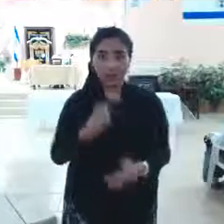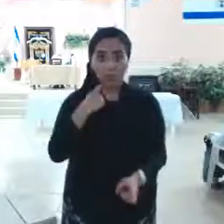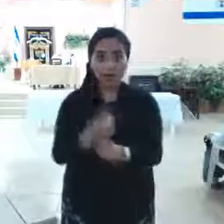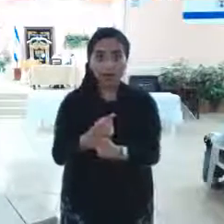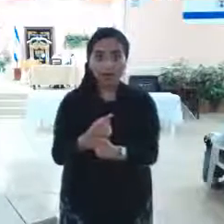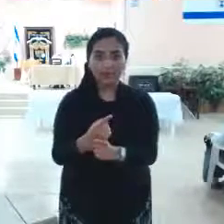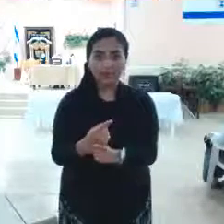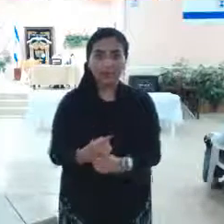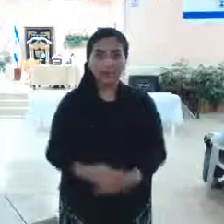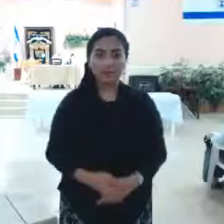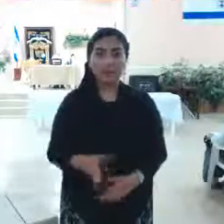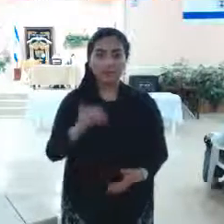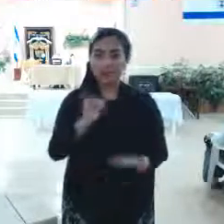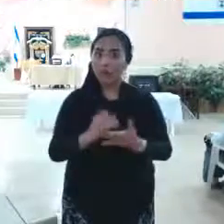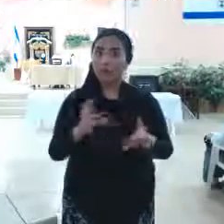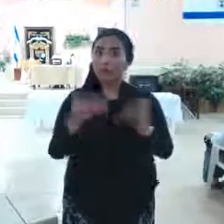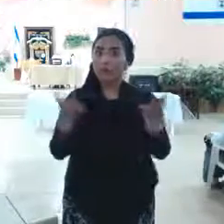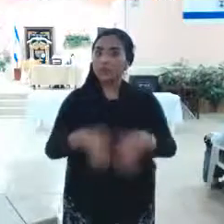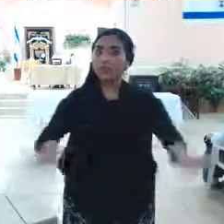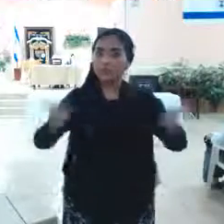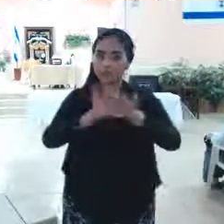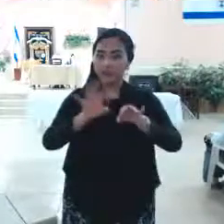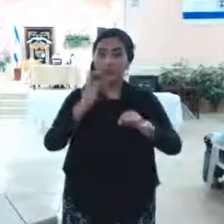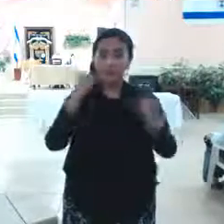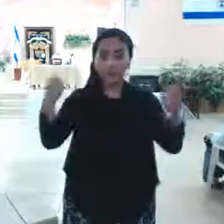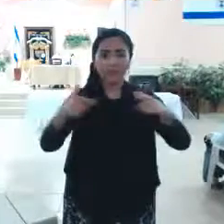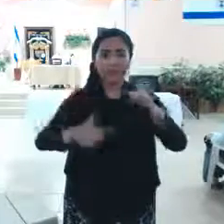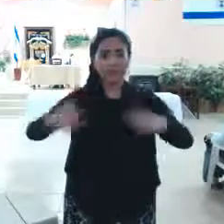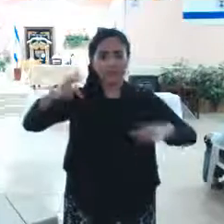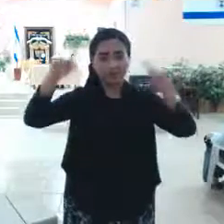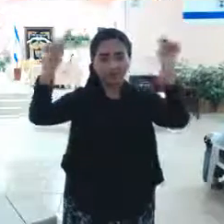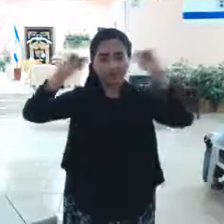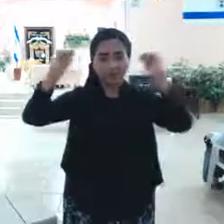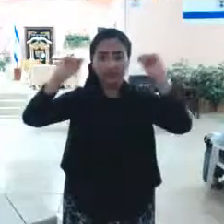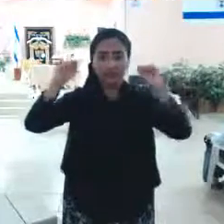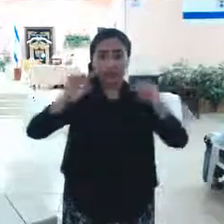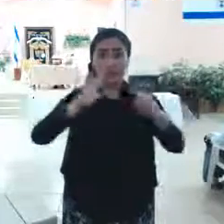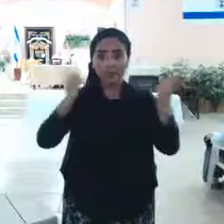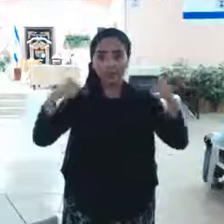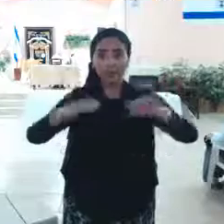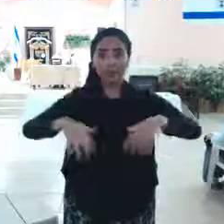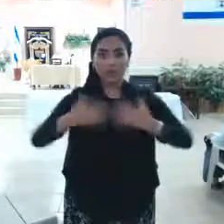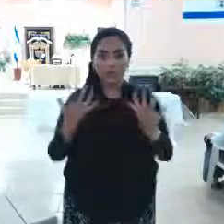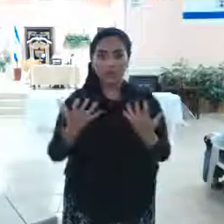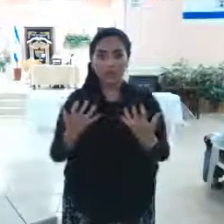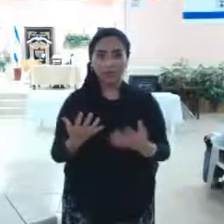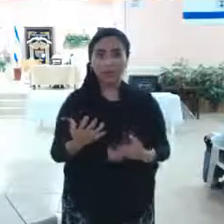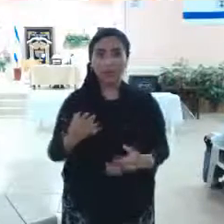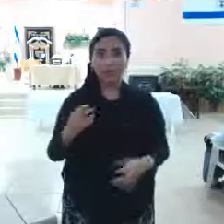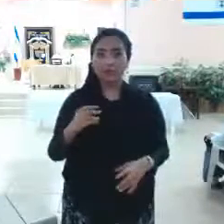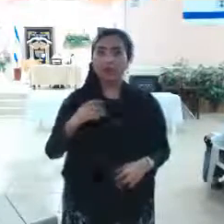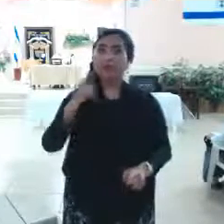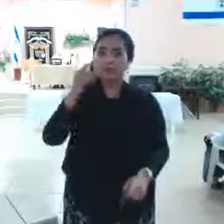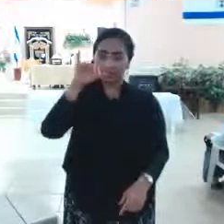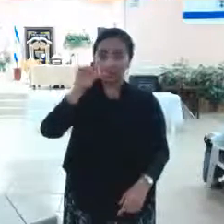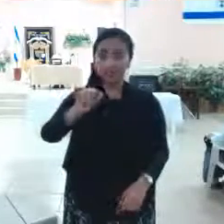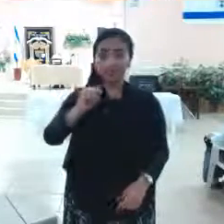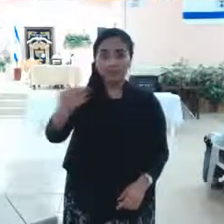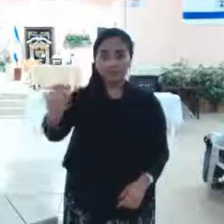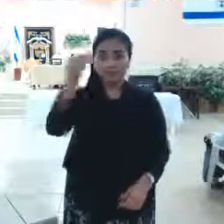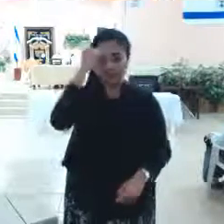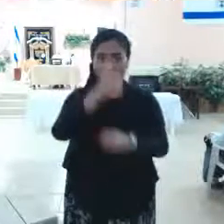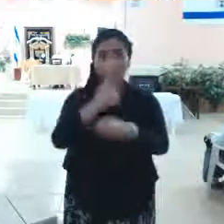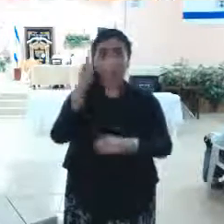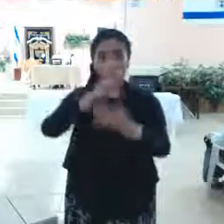Is it or it isn't? That is really important. The tribulation is coming. Wrath is coming. Without a